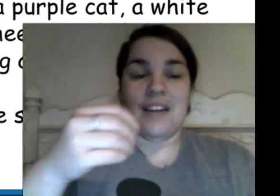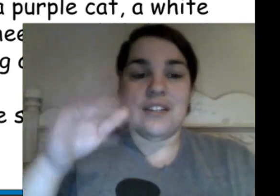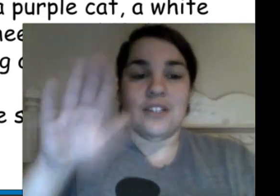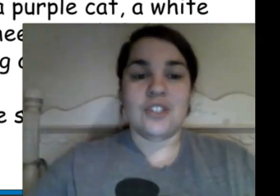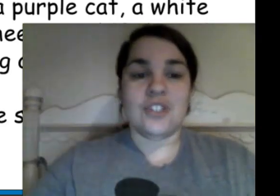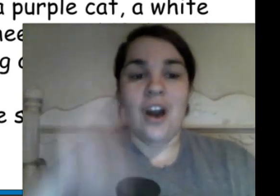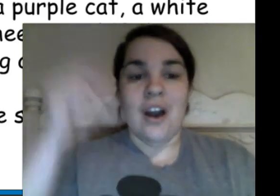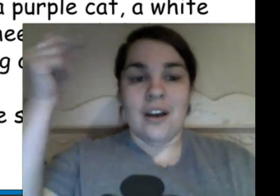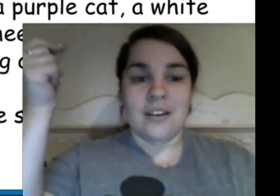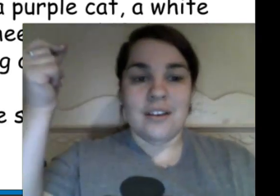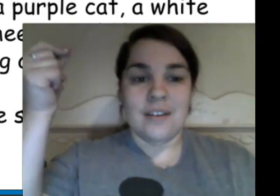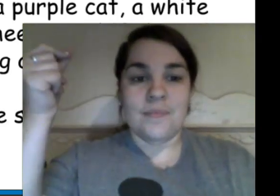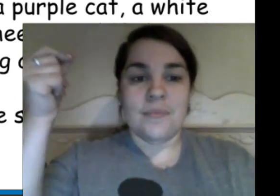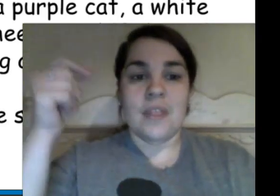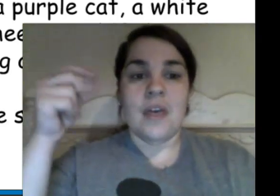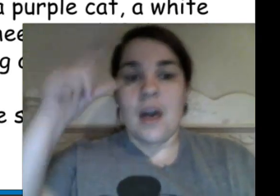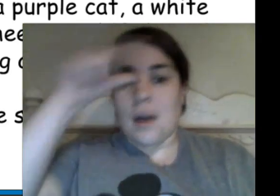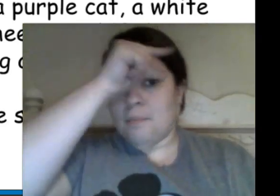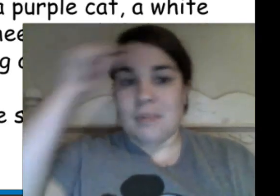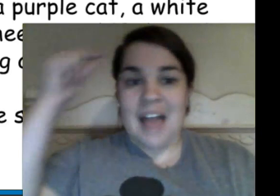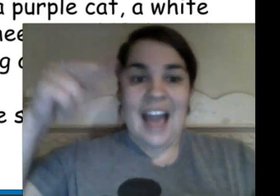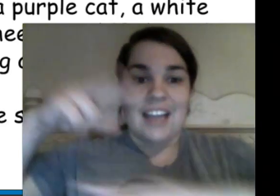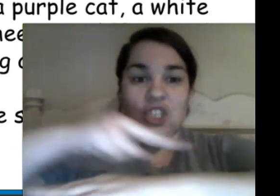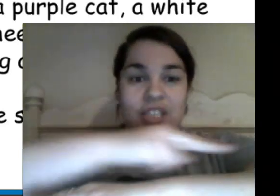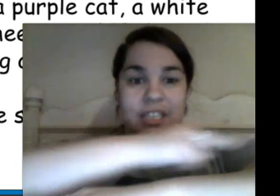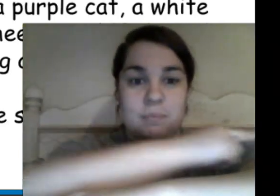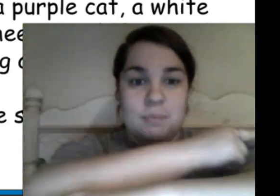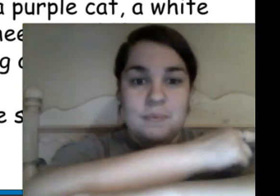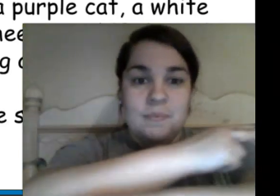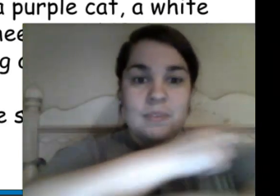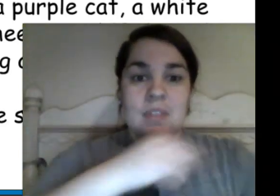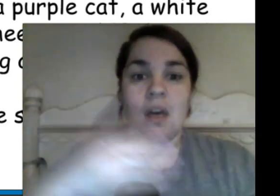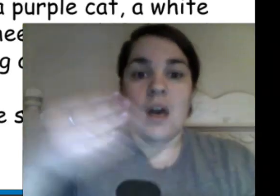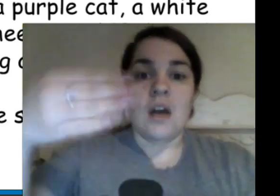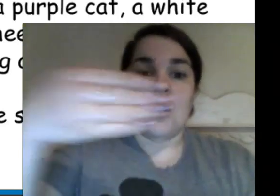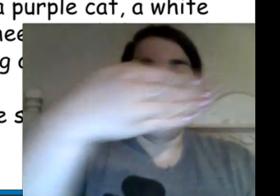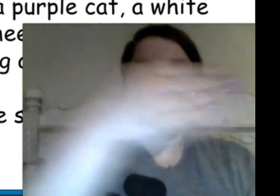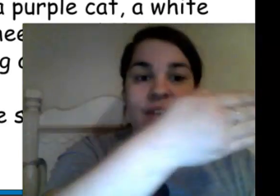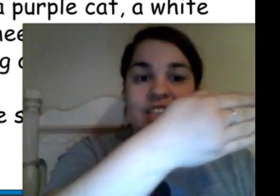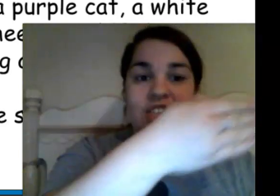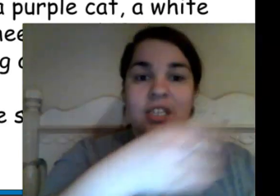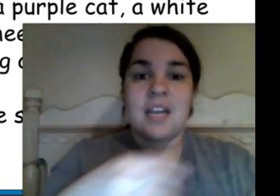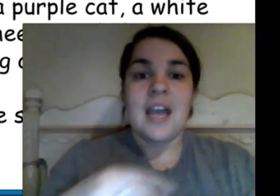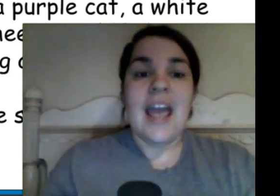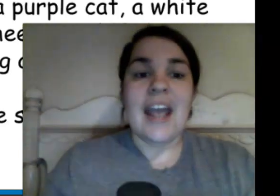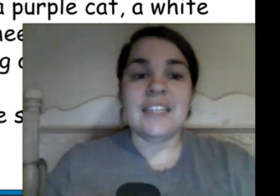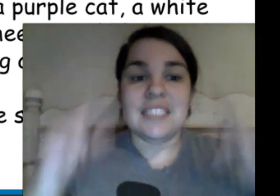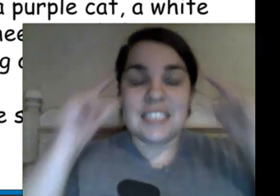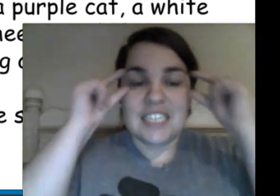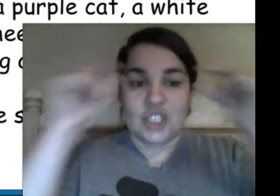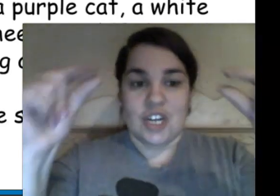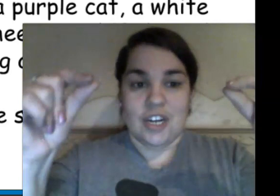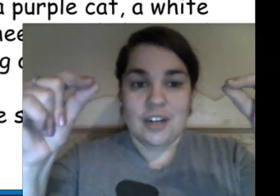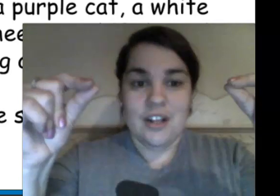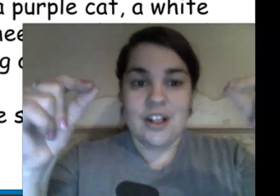white dog, a black sheep, a goldfish, and a